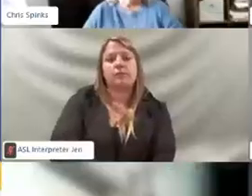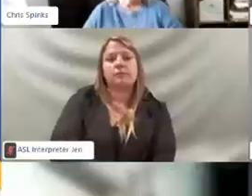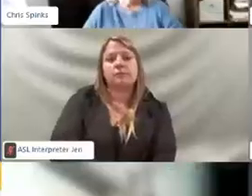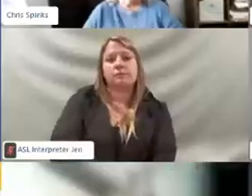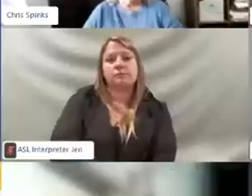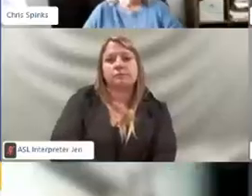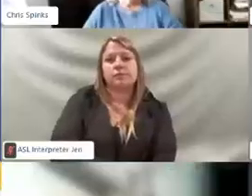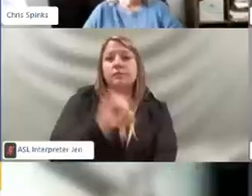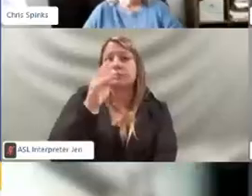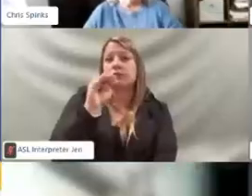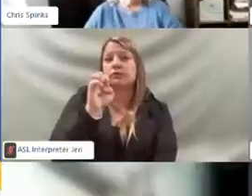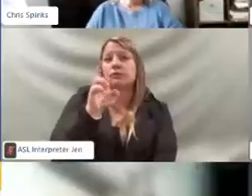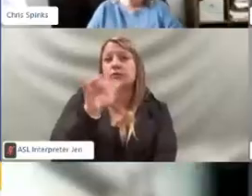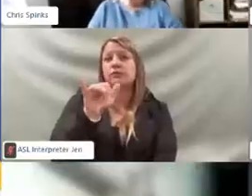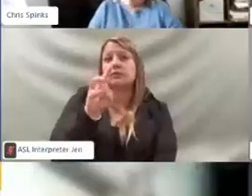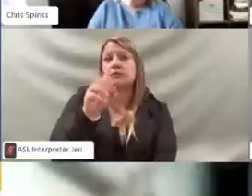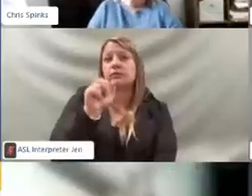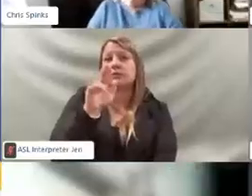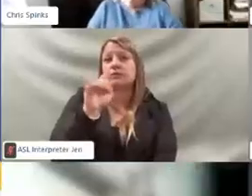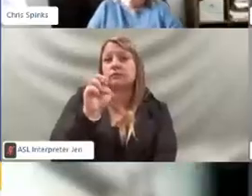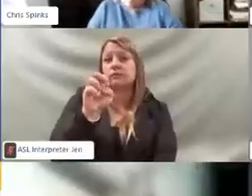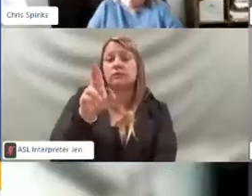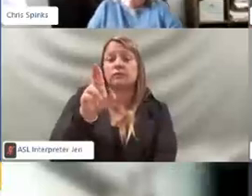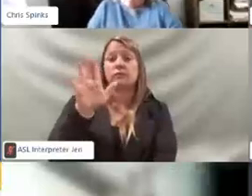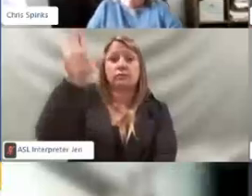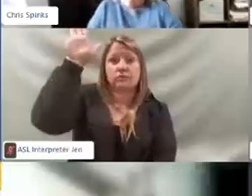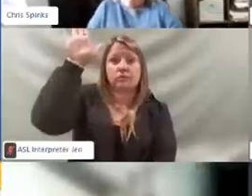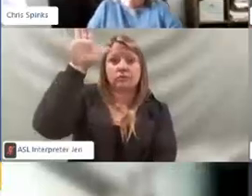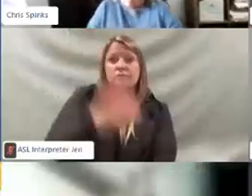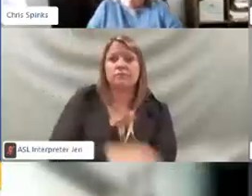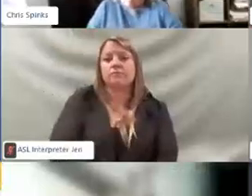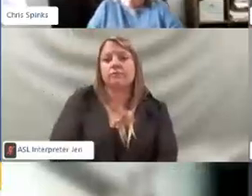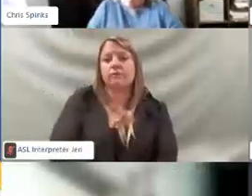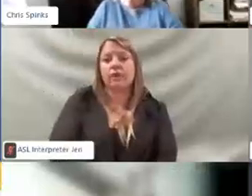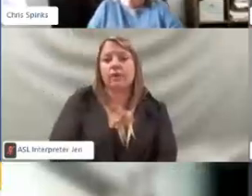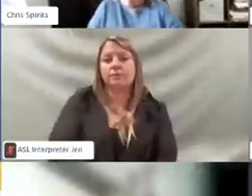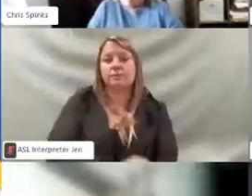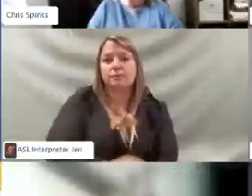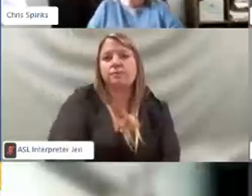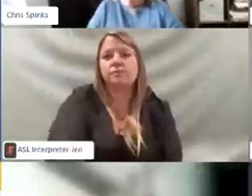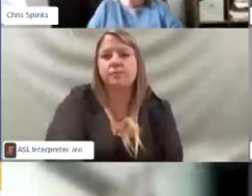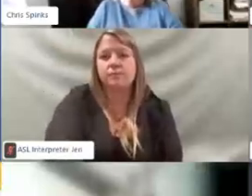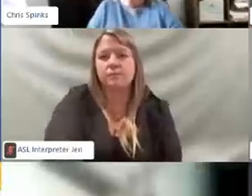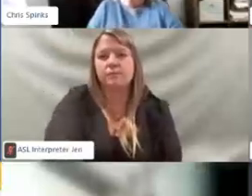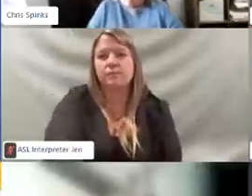Oh, and I see Jeremy Warner has his hand raised. Just hang on 1 second, Jeremy.